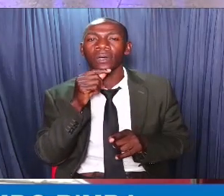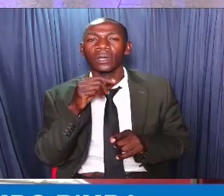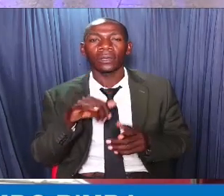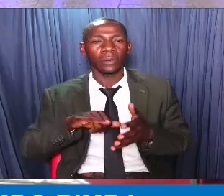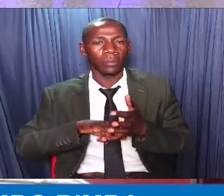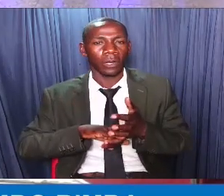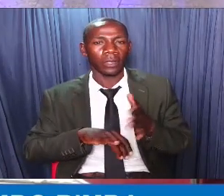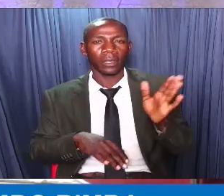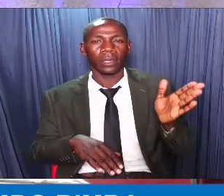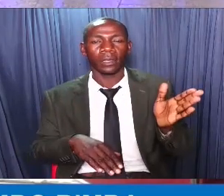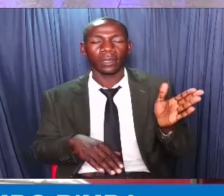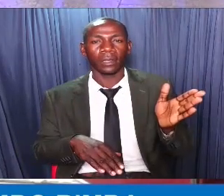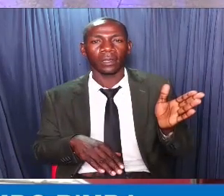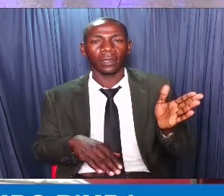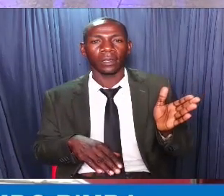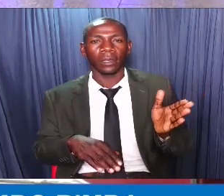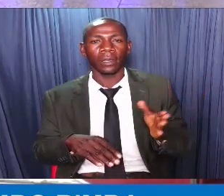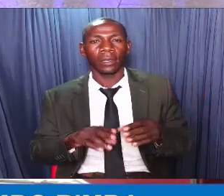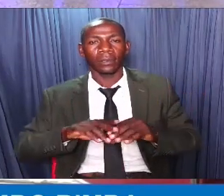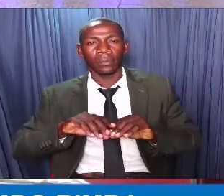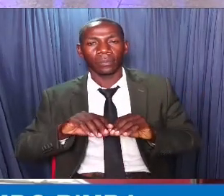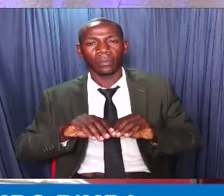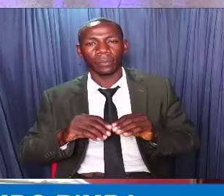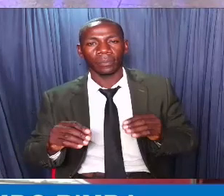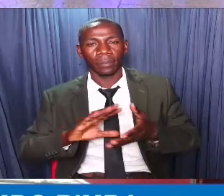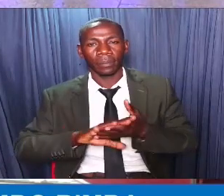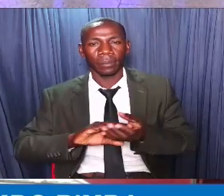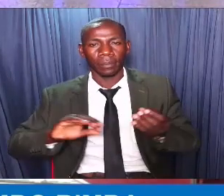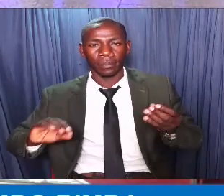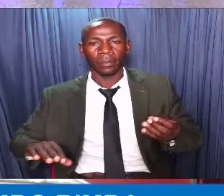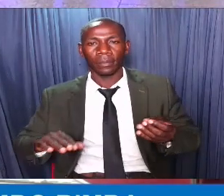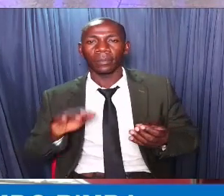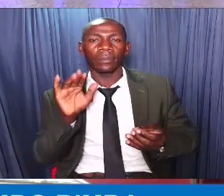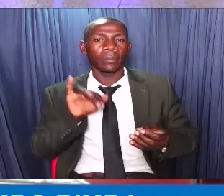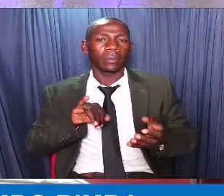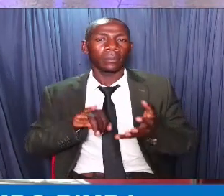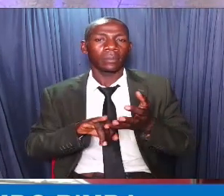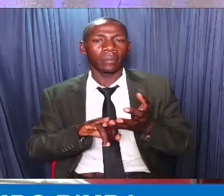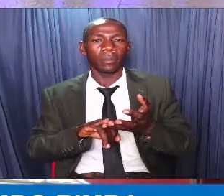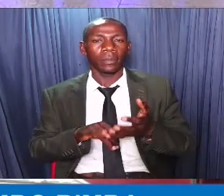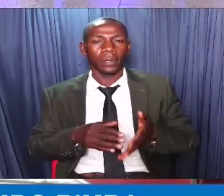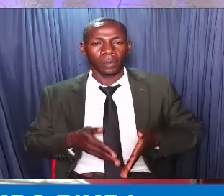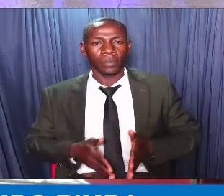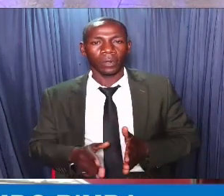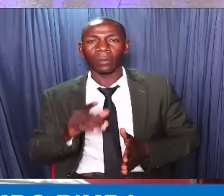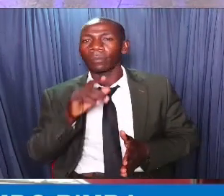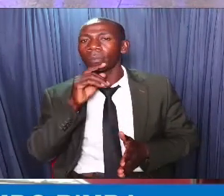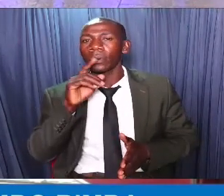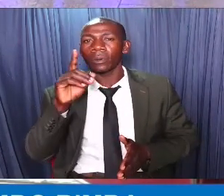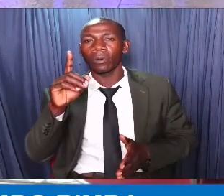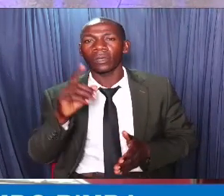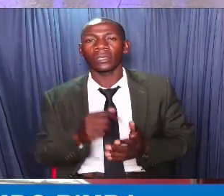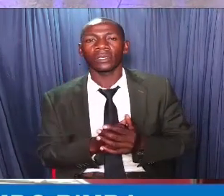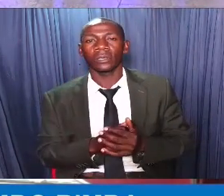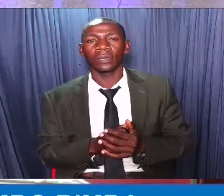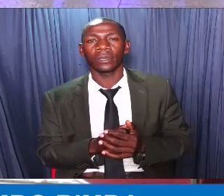aliolewa, was married. Na vikashindikana. And she could not mume live akafa, there. The husband passed on. Na akawa amezaa mwana mmoja kijana. They had one